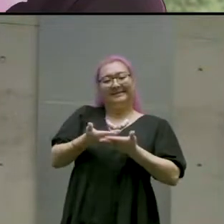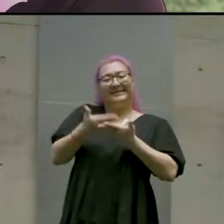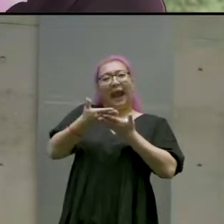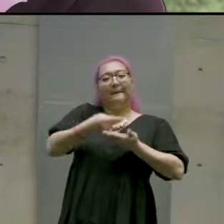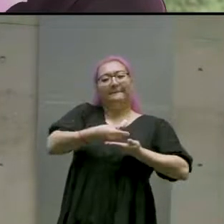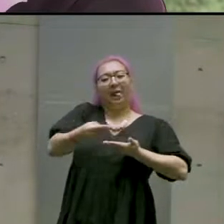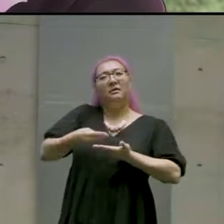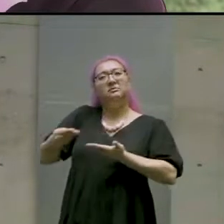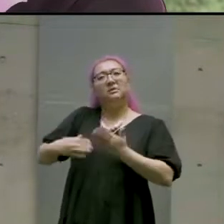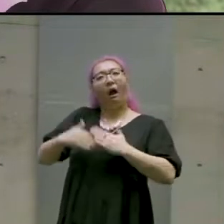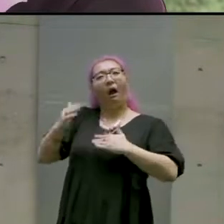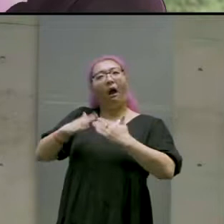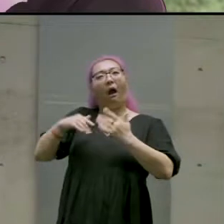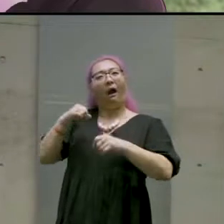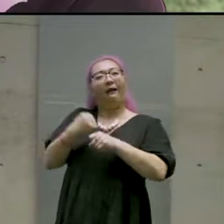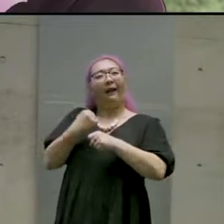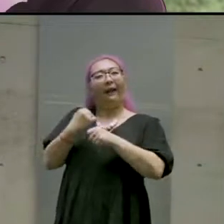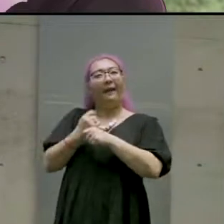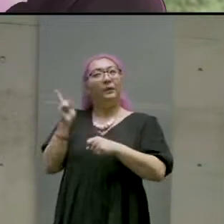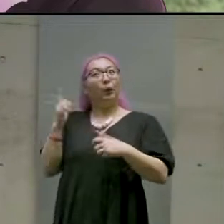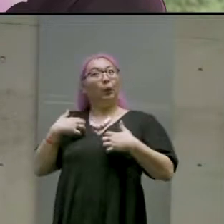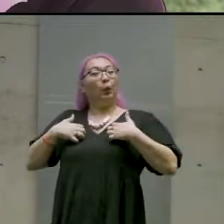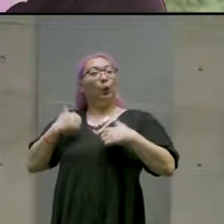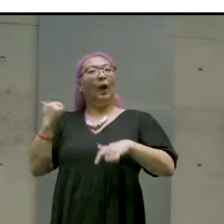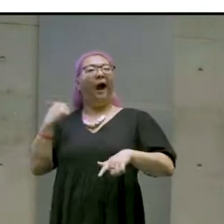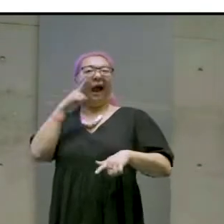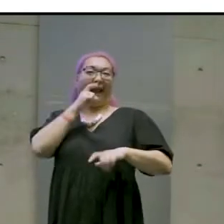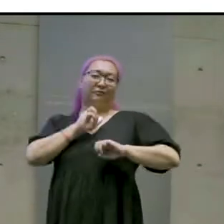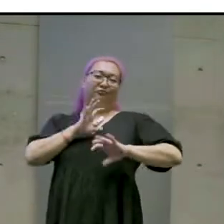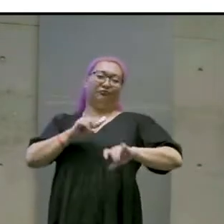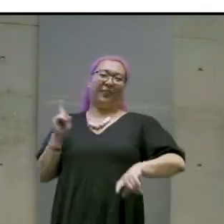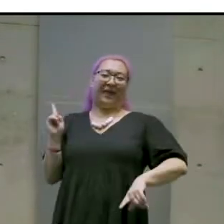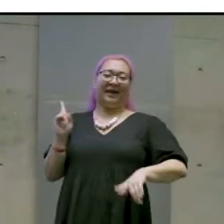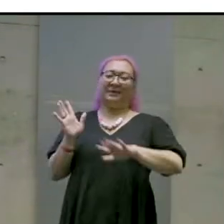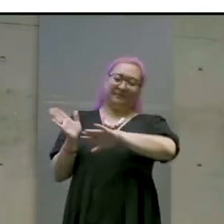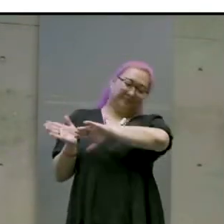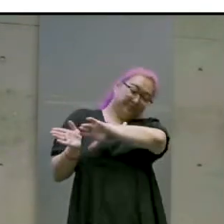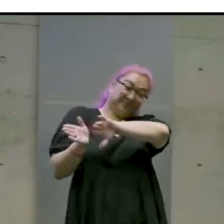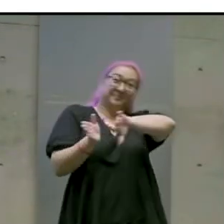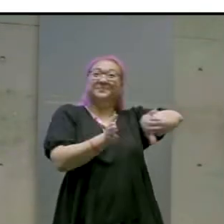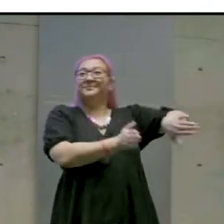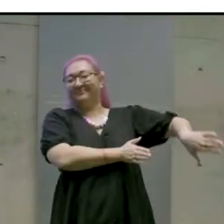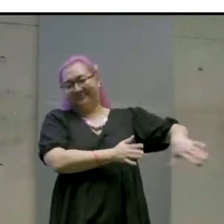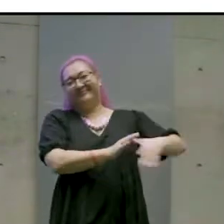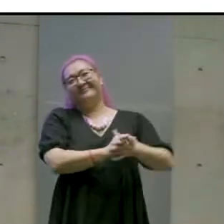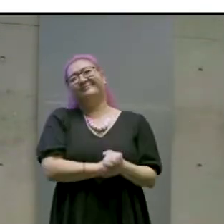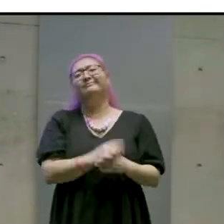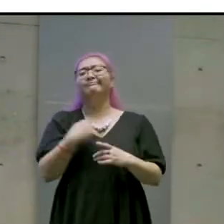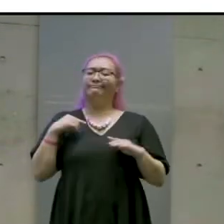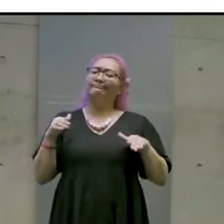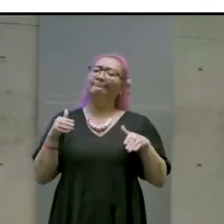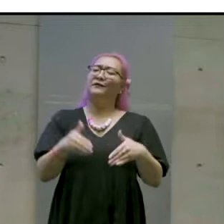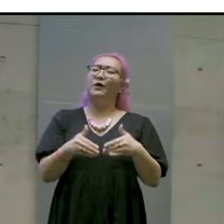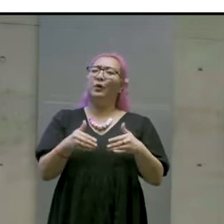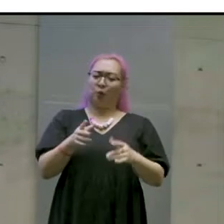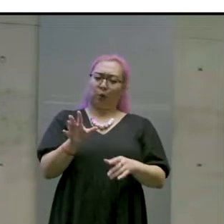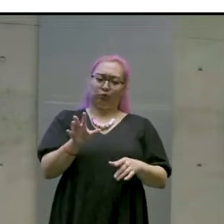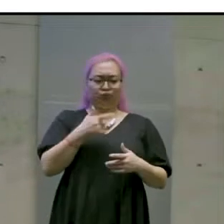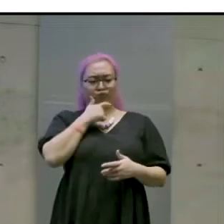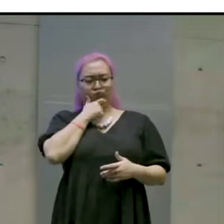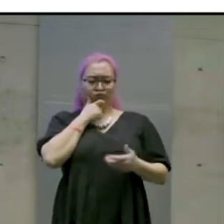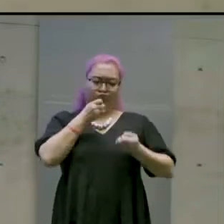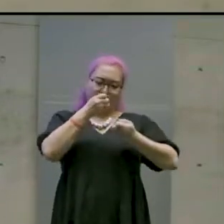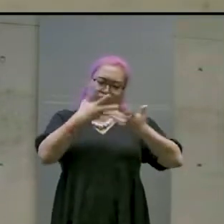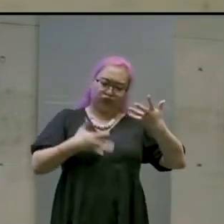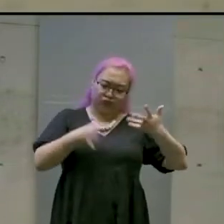in that, come and talk to me about that as well. All right, without further ado, why choice design? Why did I become interested in this topic